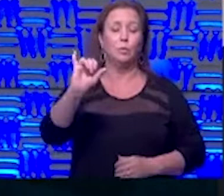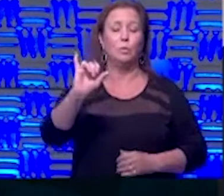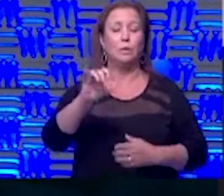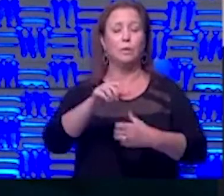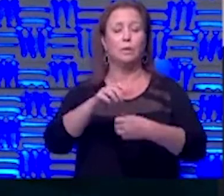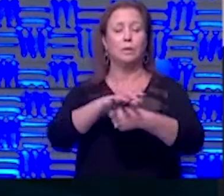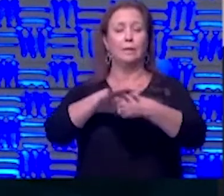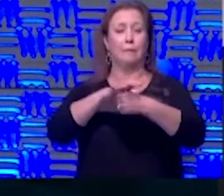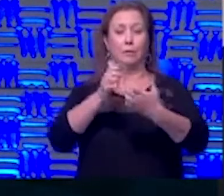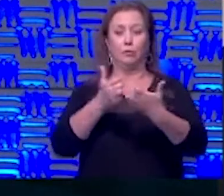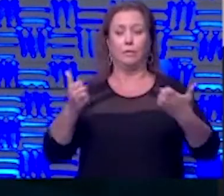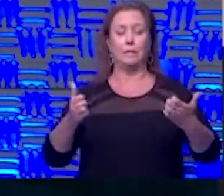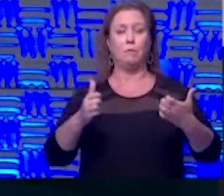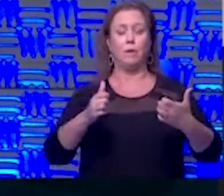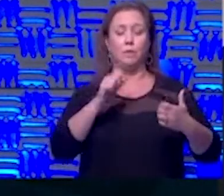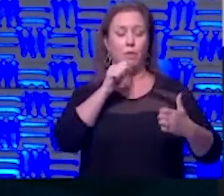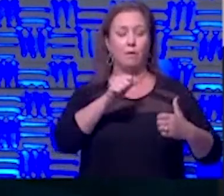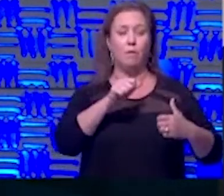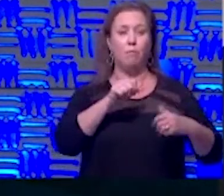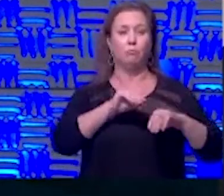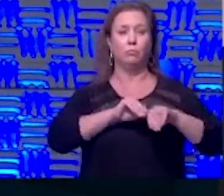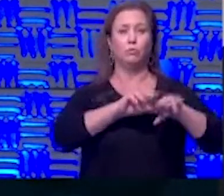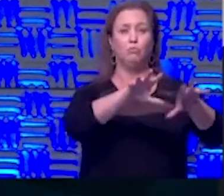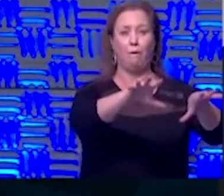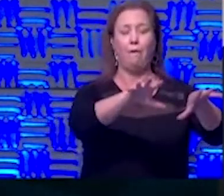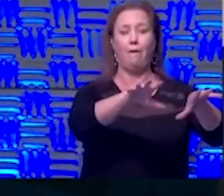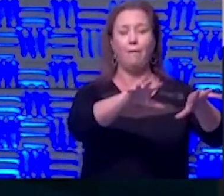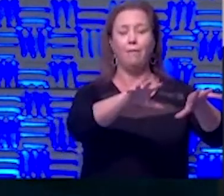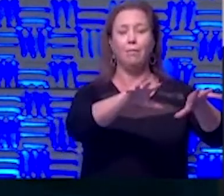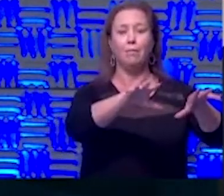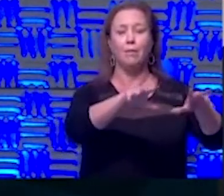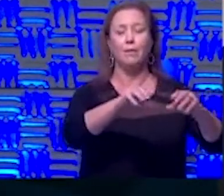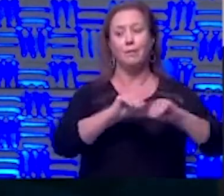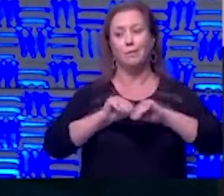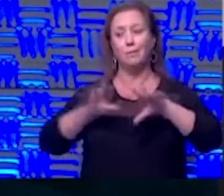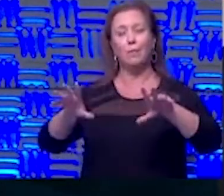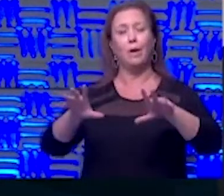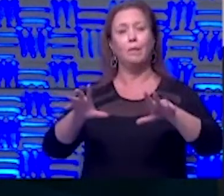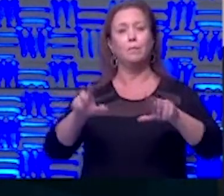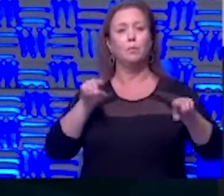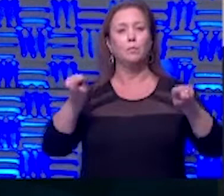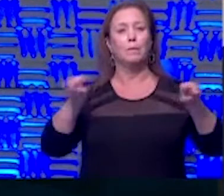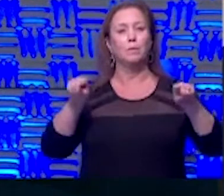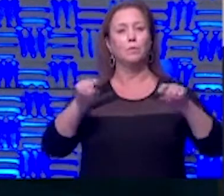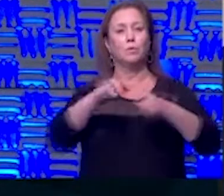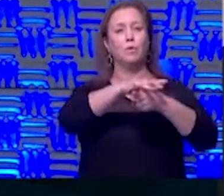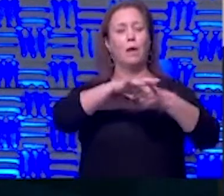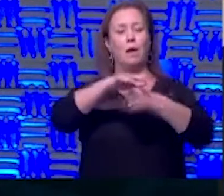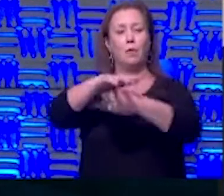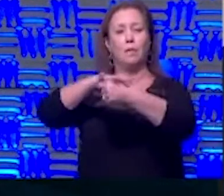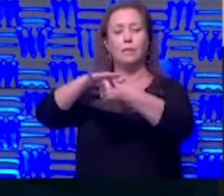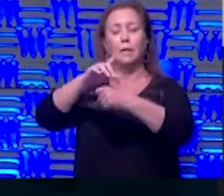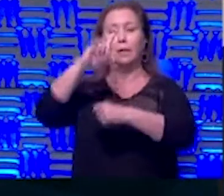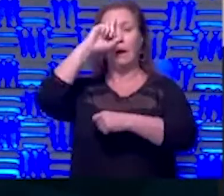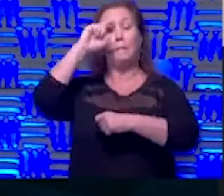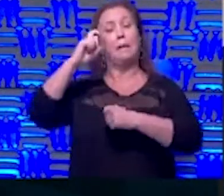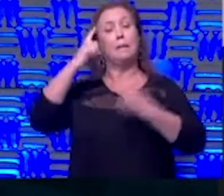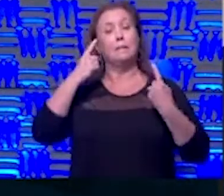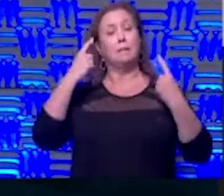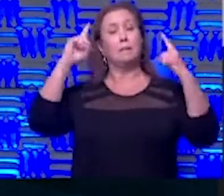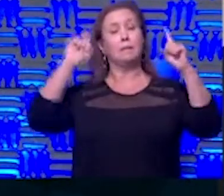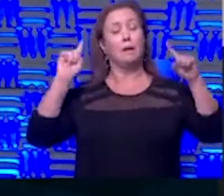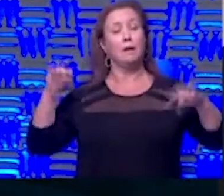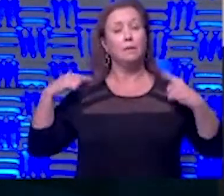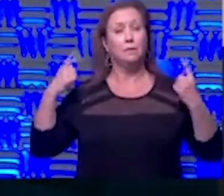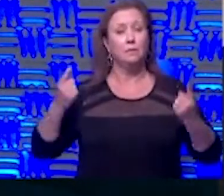cross over and prevent the transmission of COVID. Because of the success that we've had,